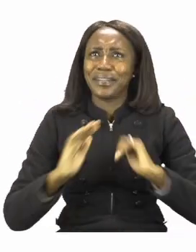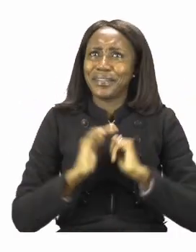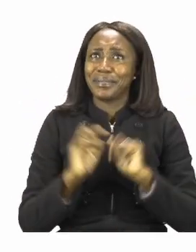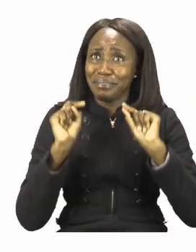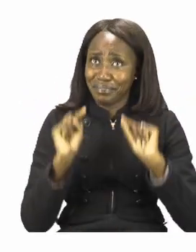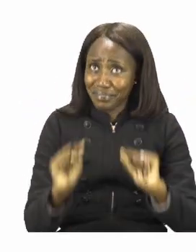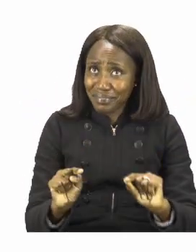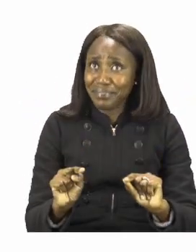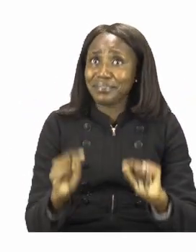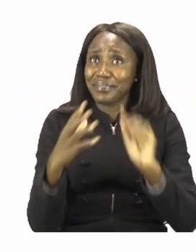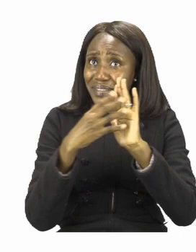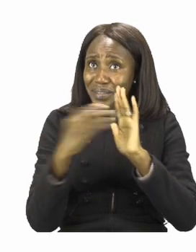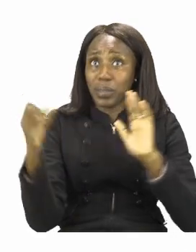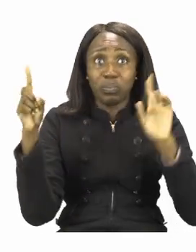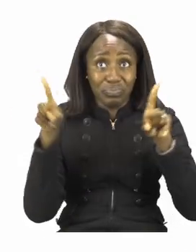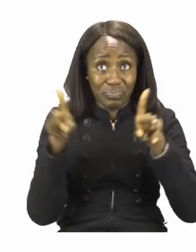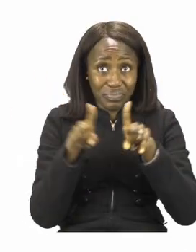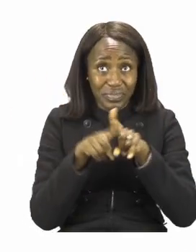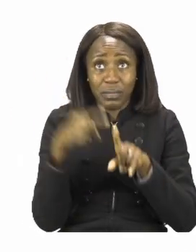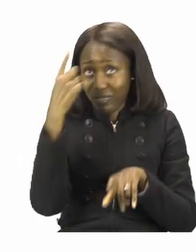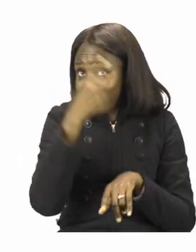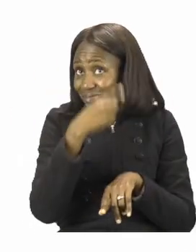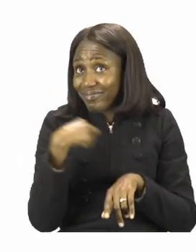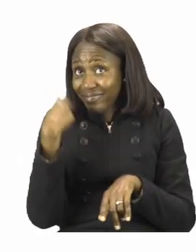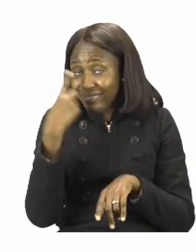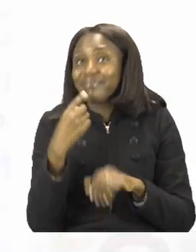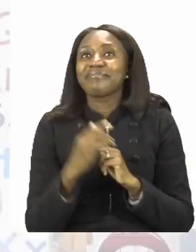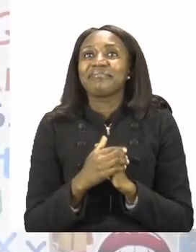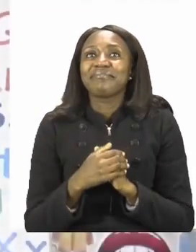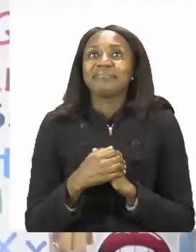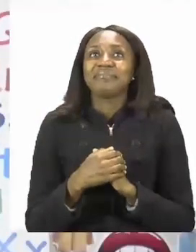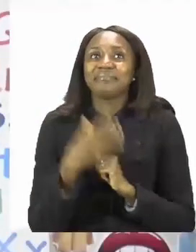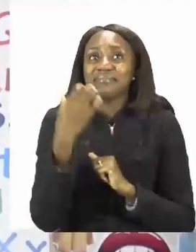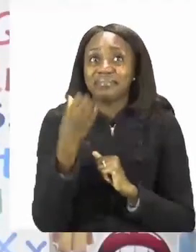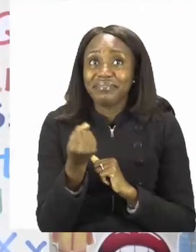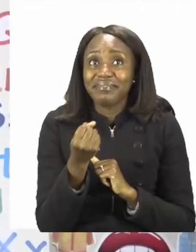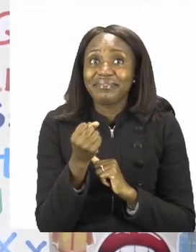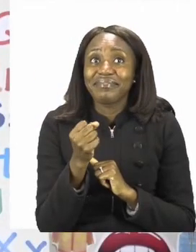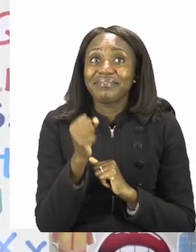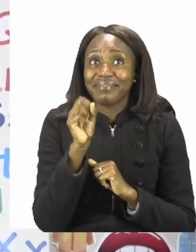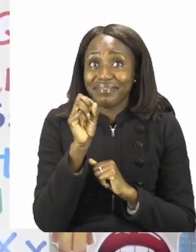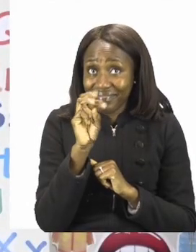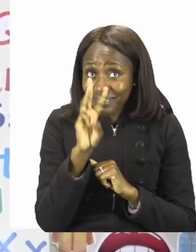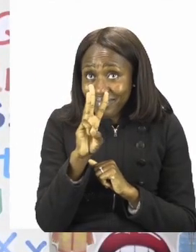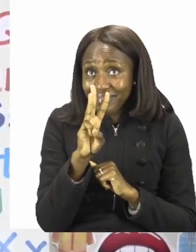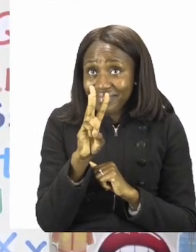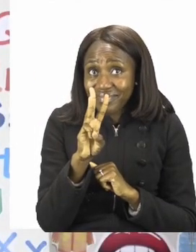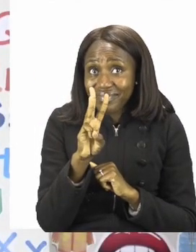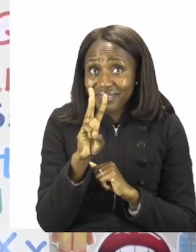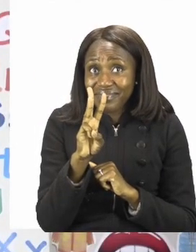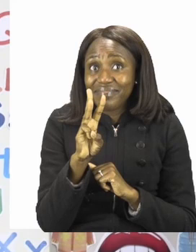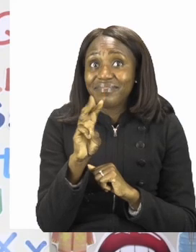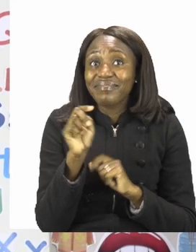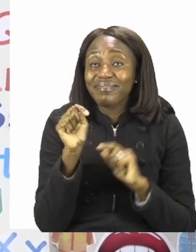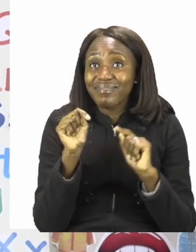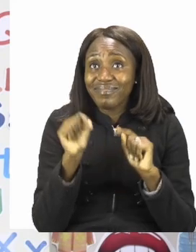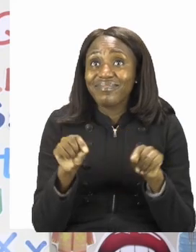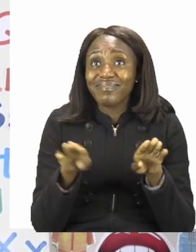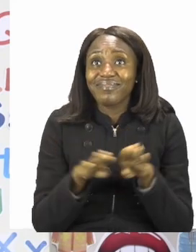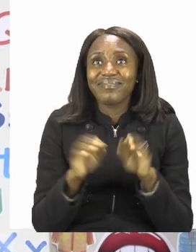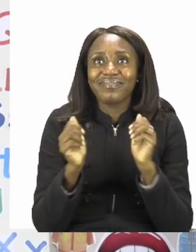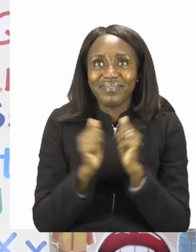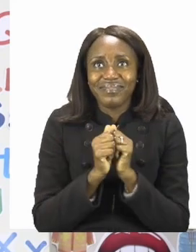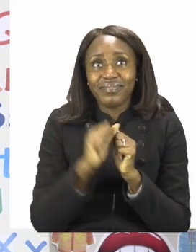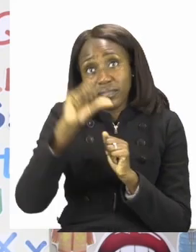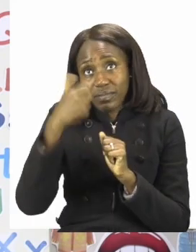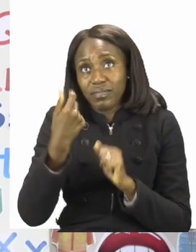all of those faces. I have at least 3 on the board, the ones that we're going to do together. Then the last